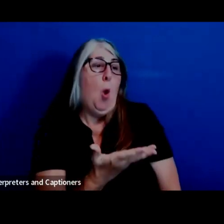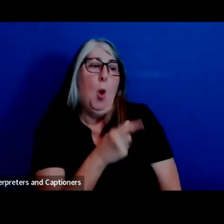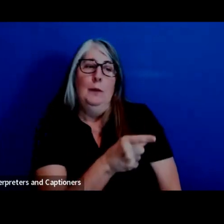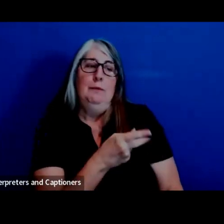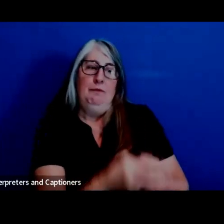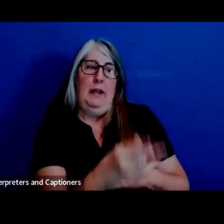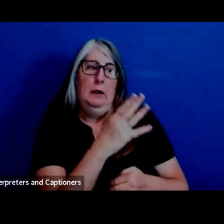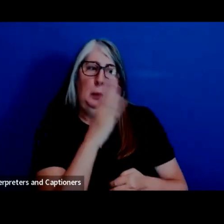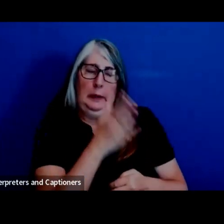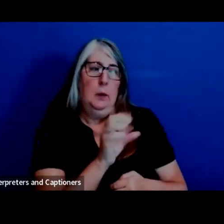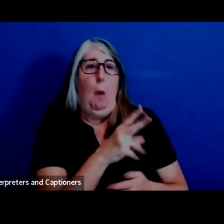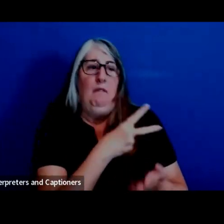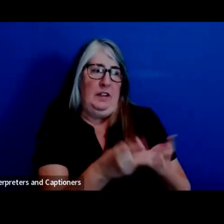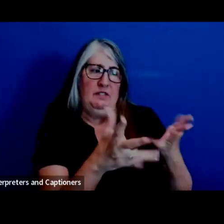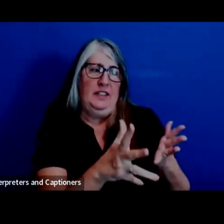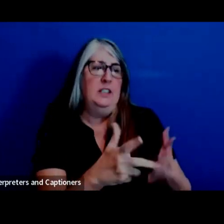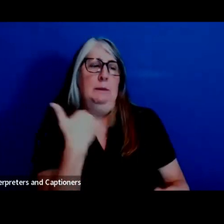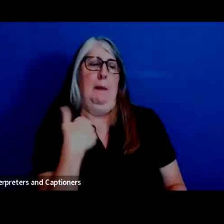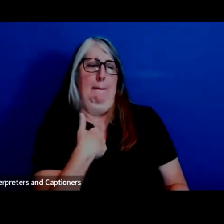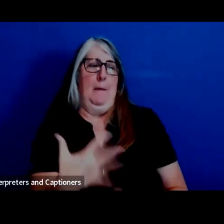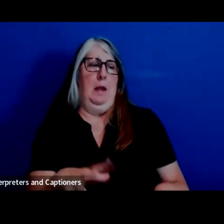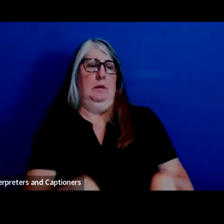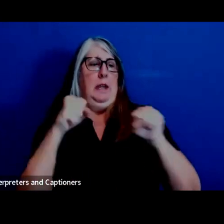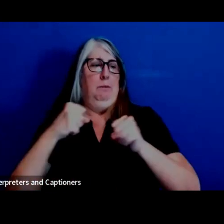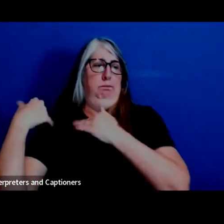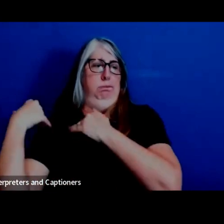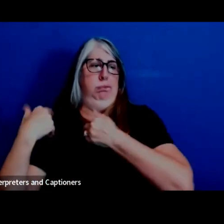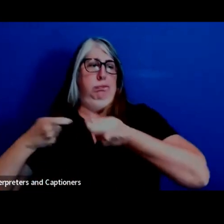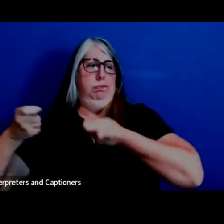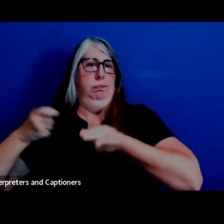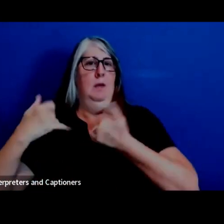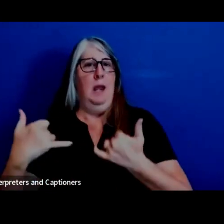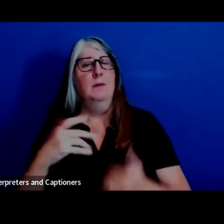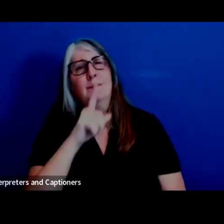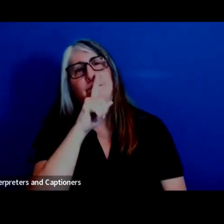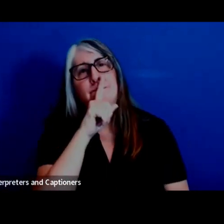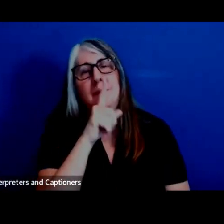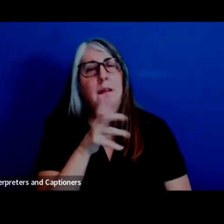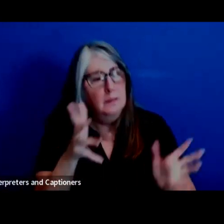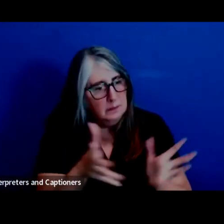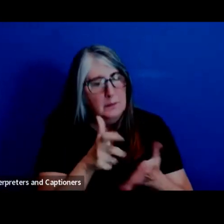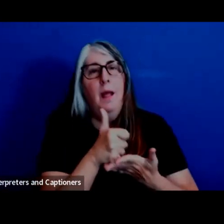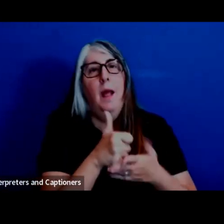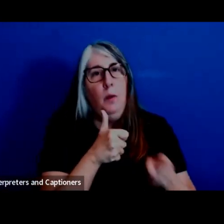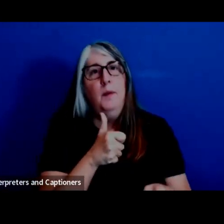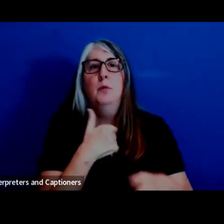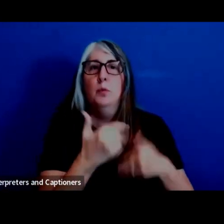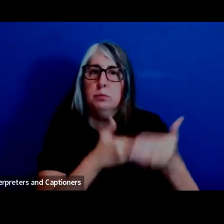looking to maintain where they are rather than let them grow and move closer to their hopes and dreams and goals in